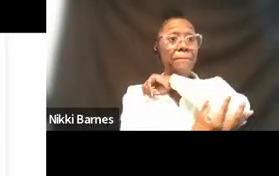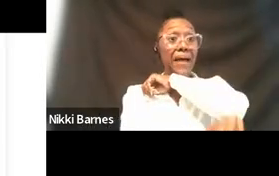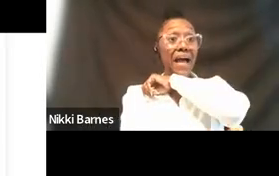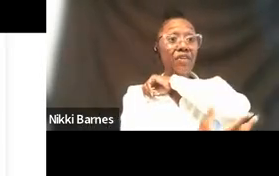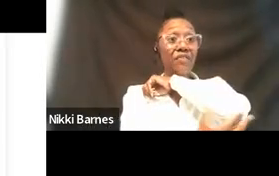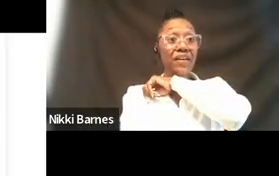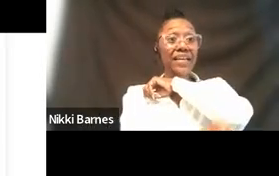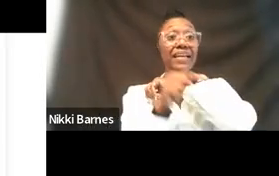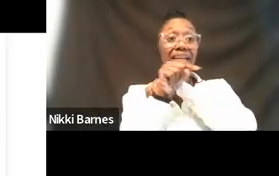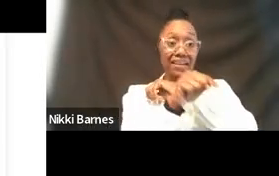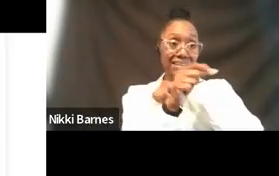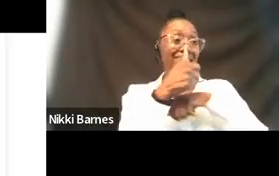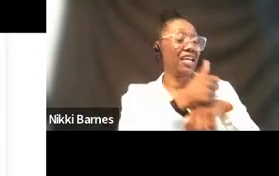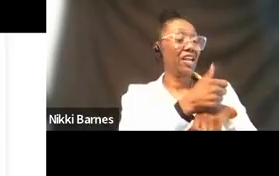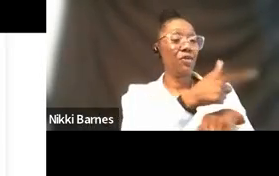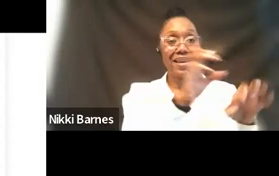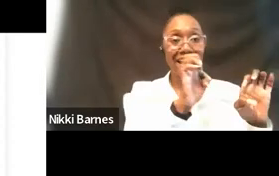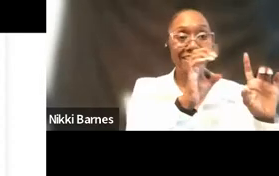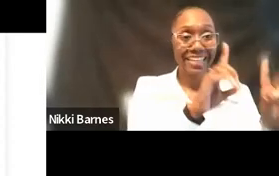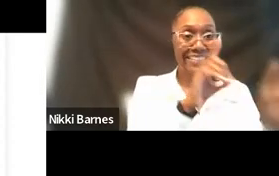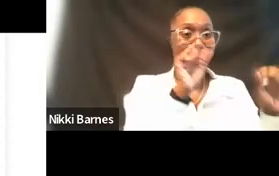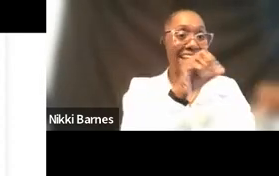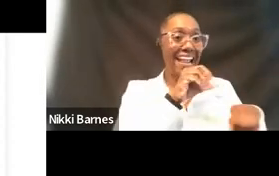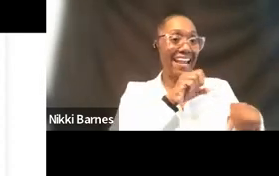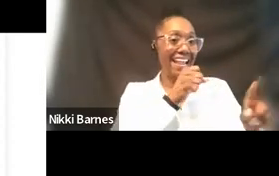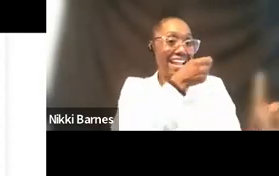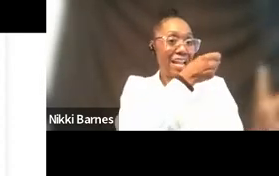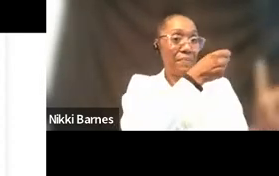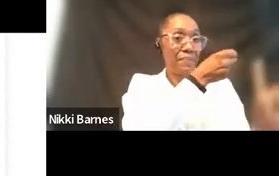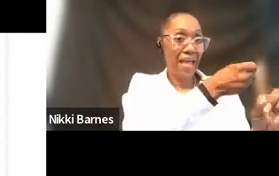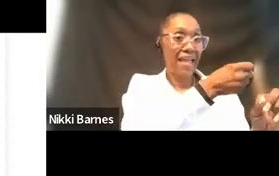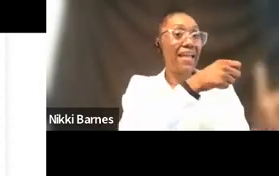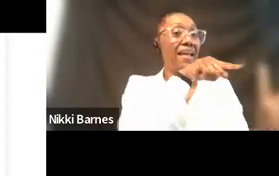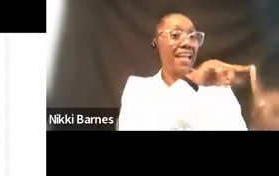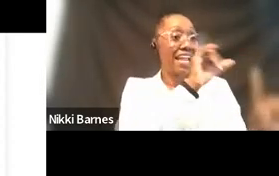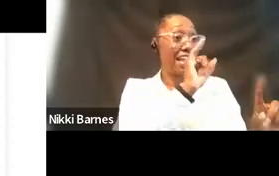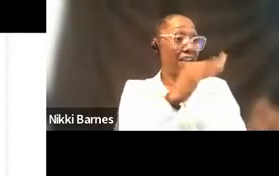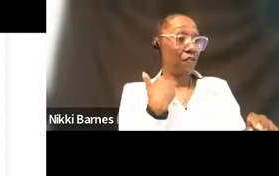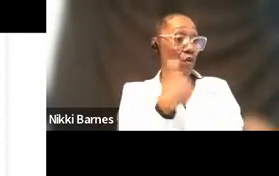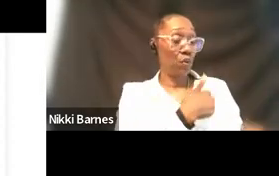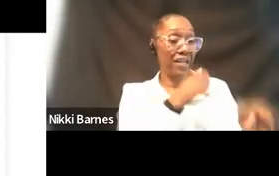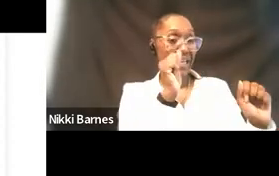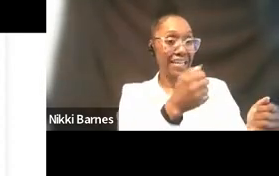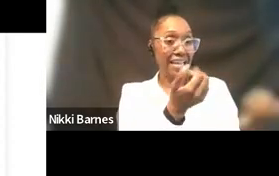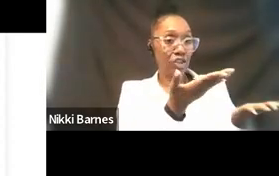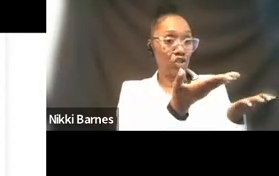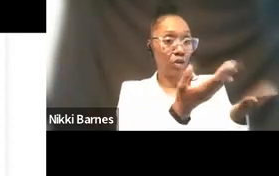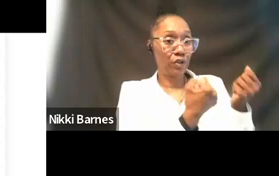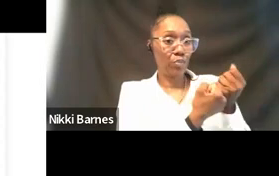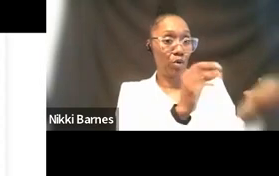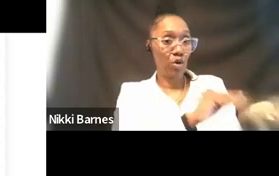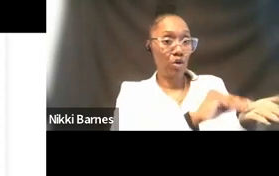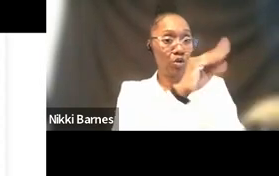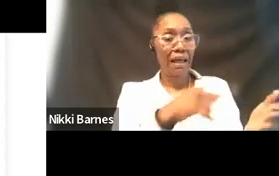education, and it has an impact on whether or not we're able to adequately serve students within an educational context. I didn't realize